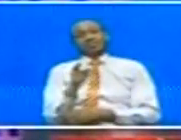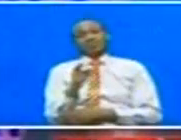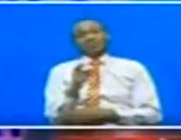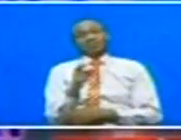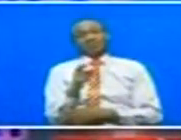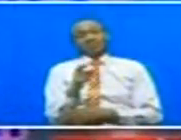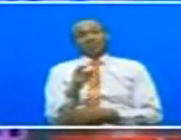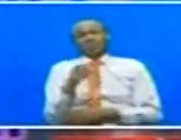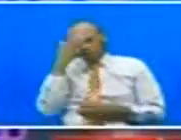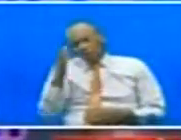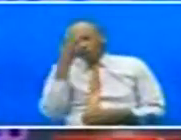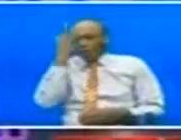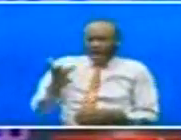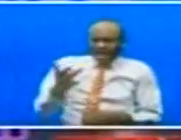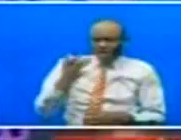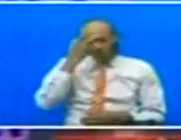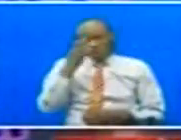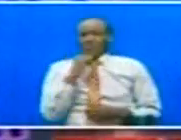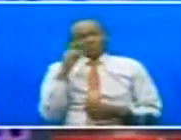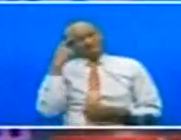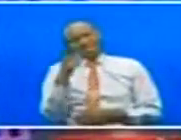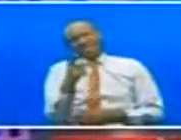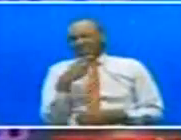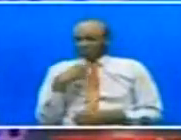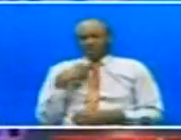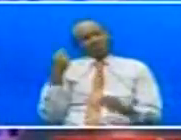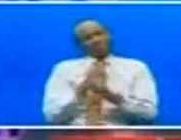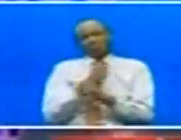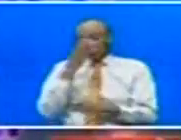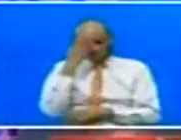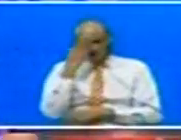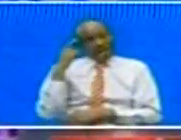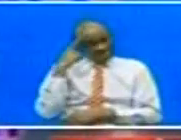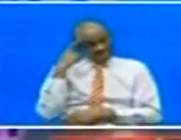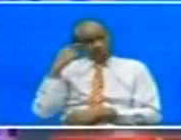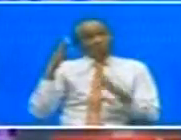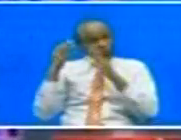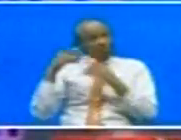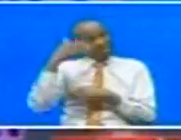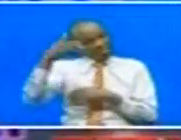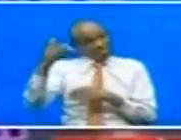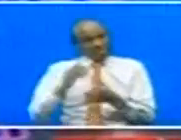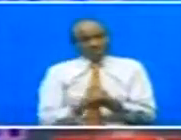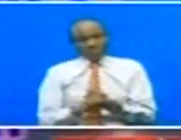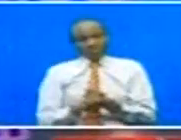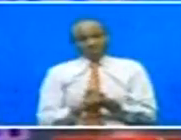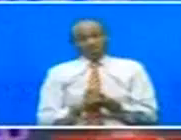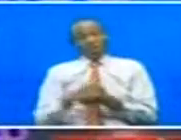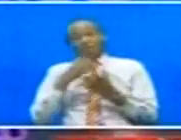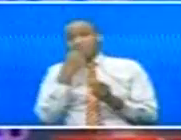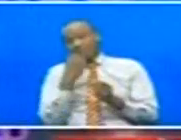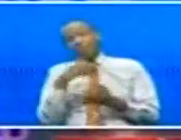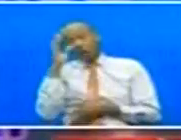with why and why not, I think it's a bit too premature. Hopefully there will be some more